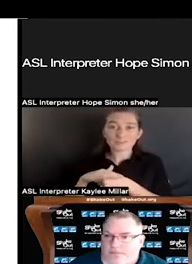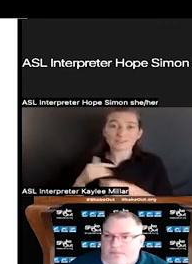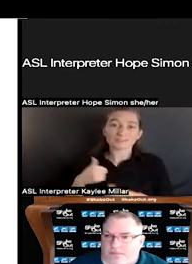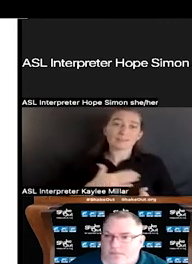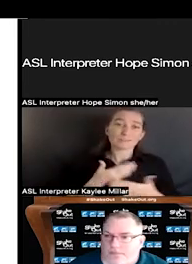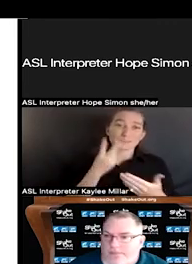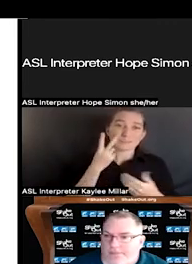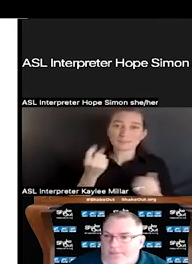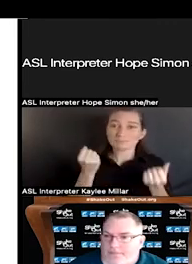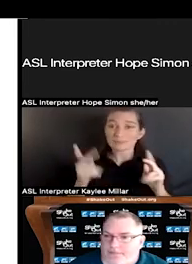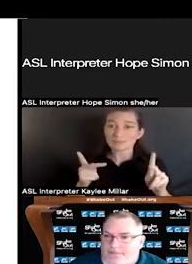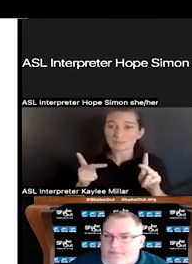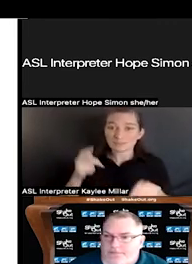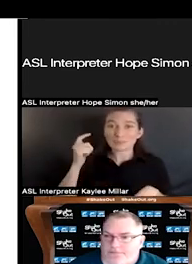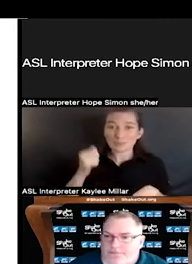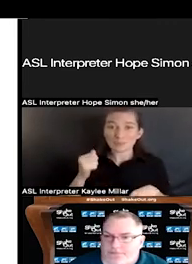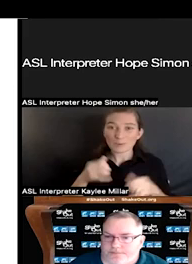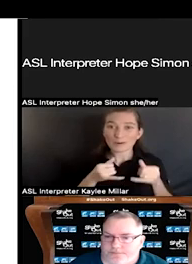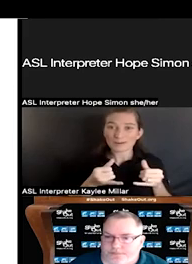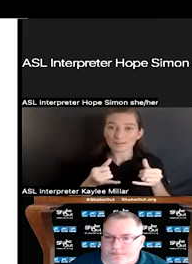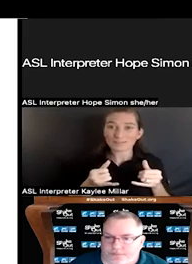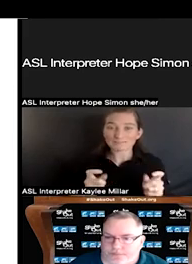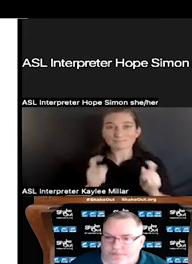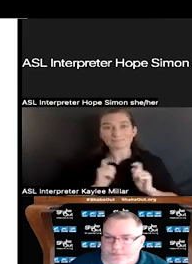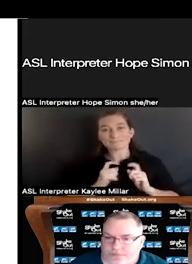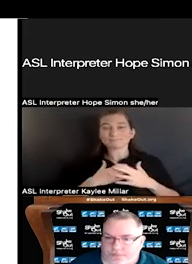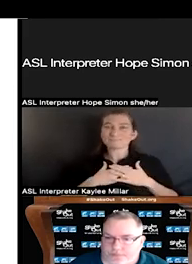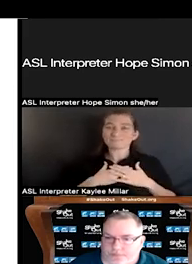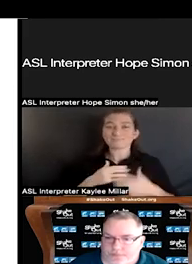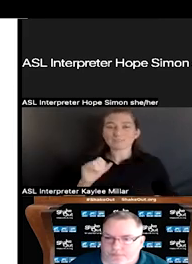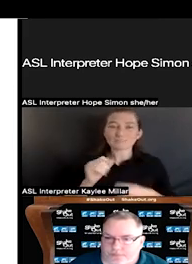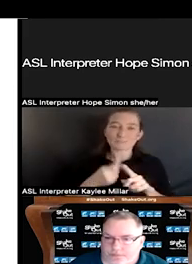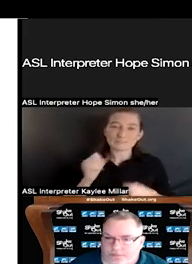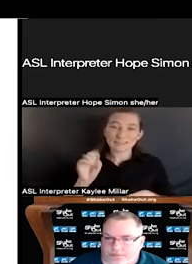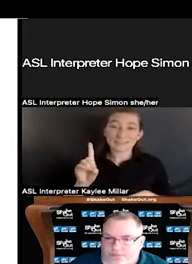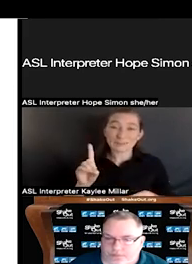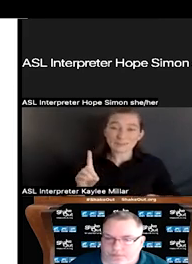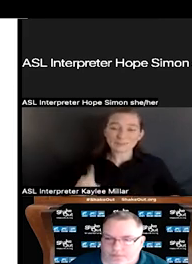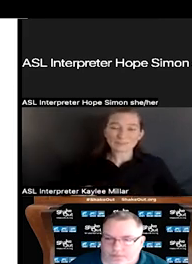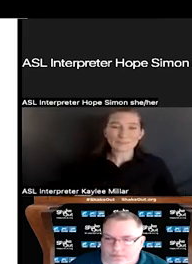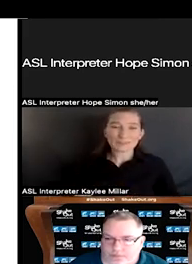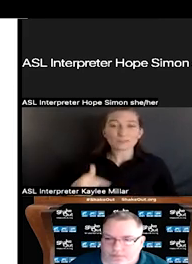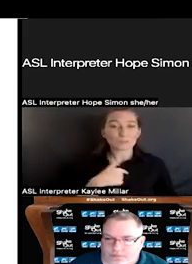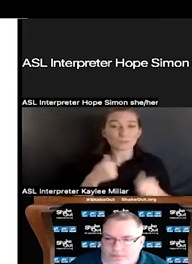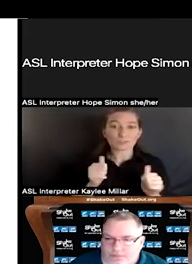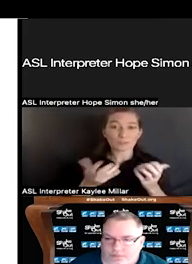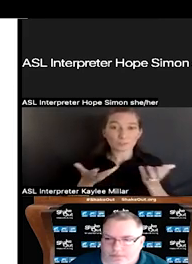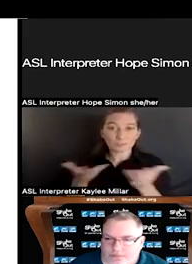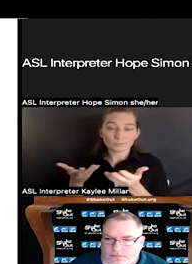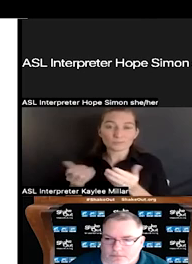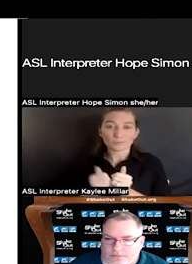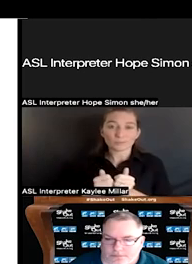that were from San Diego. But we're trying to engage even more with those folks down in the